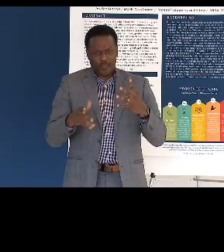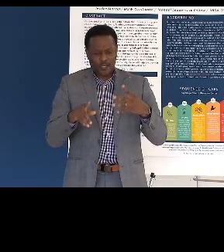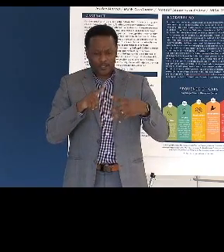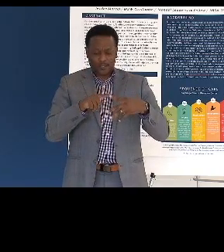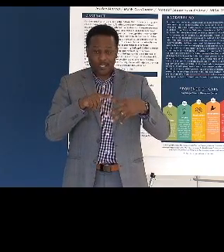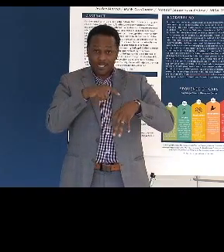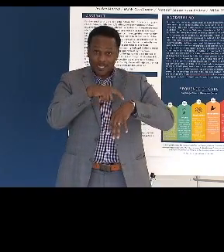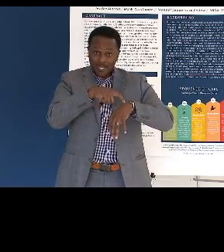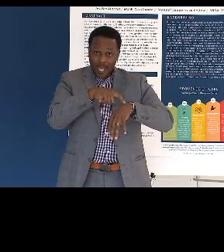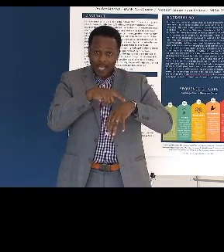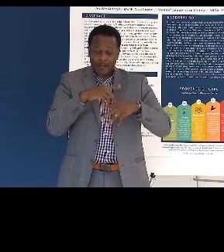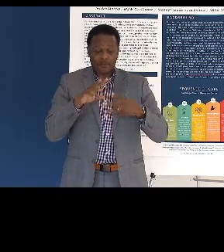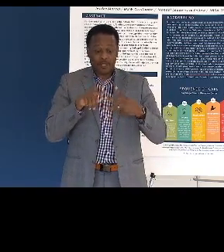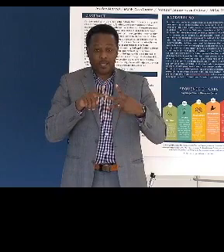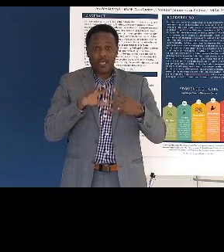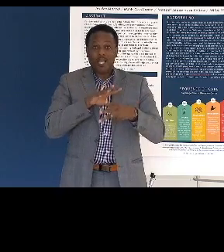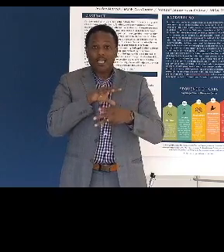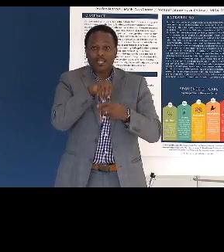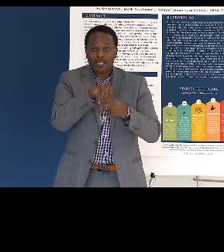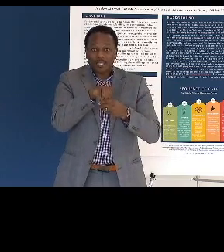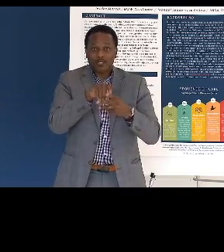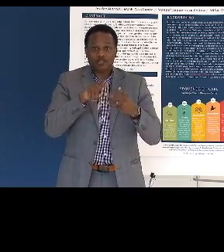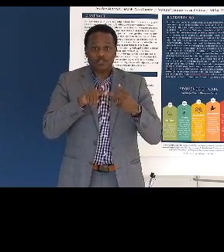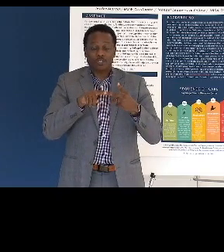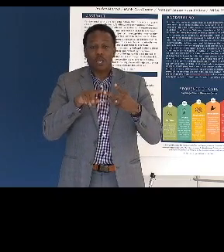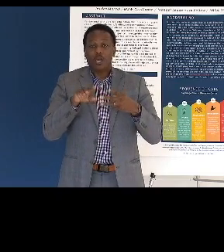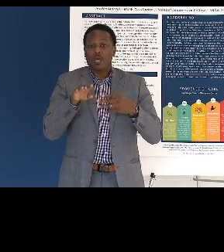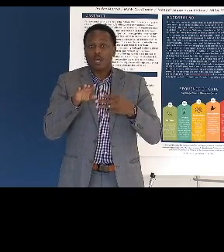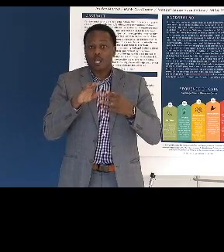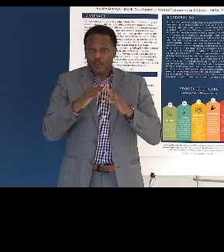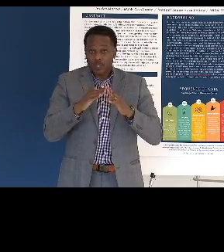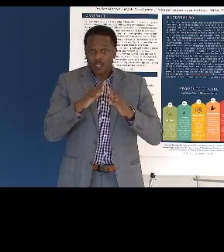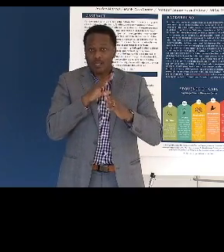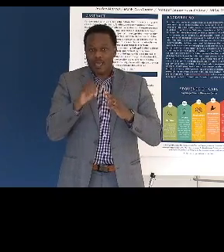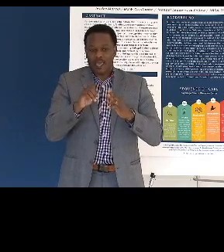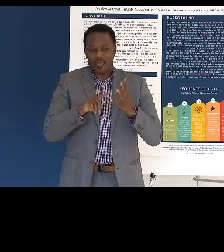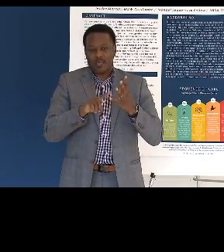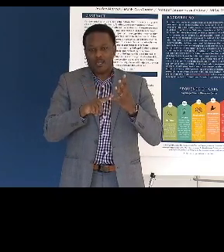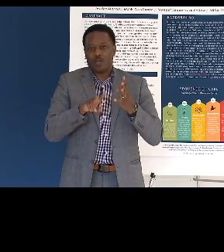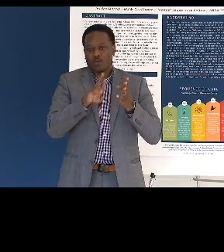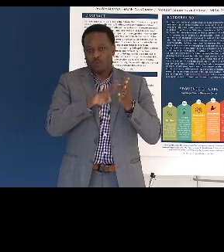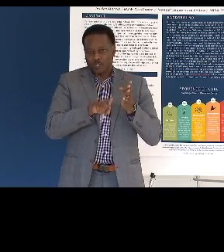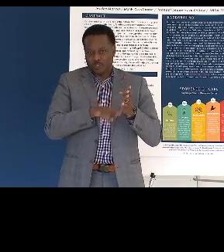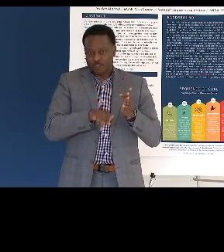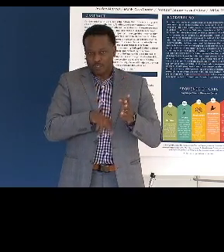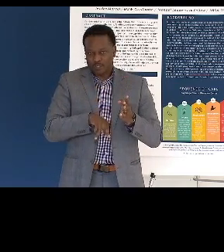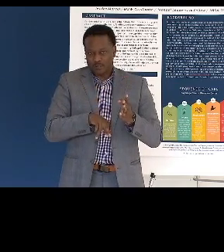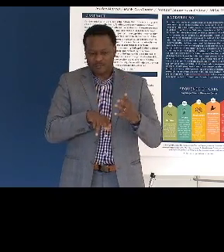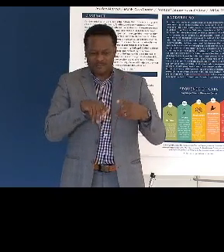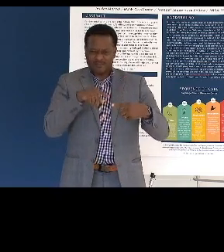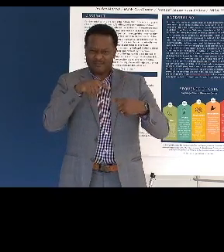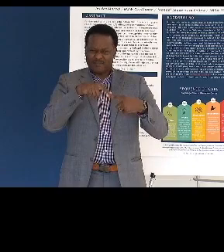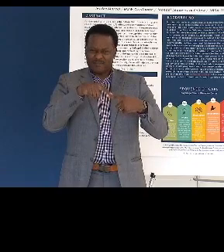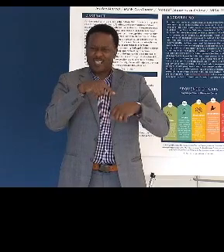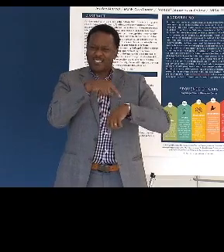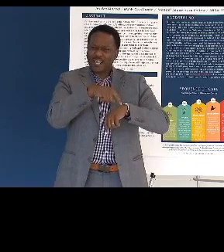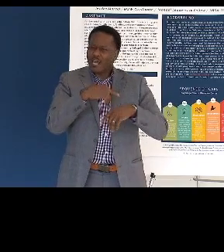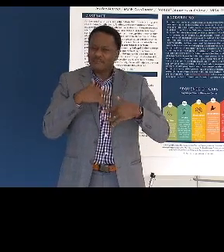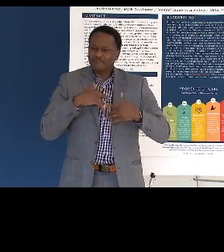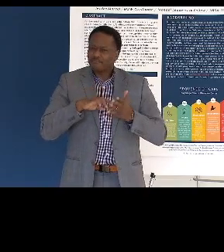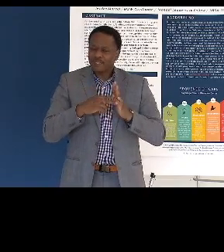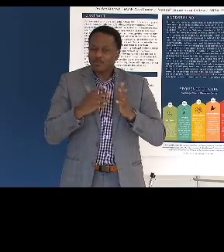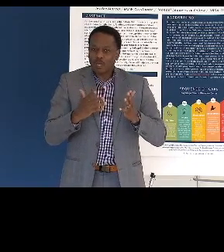linkage, community, and research. So I think in terms of time, really increasing that allotted length of